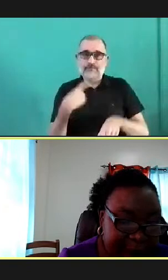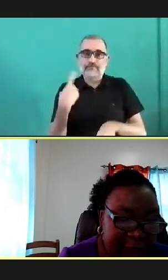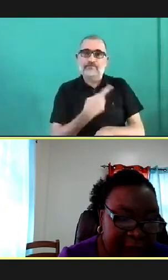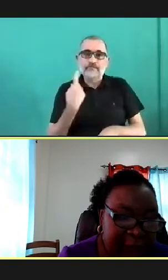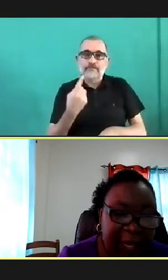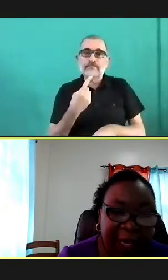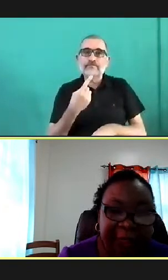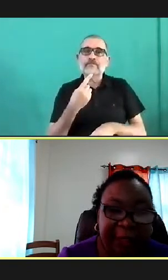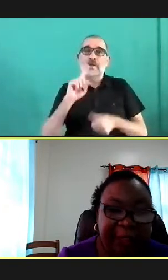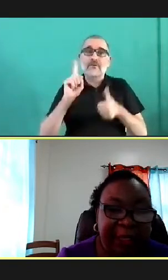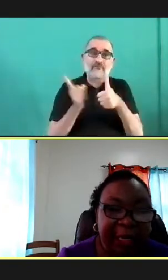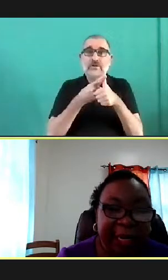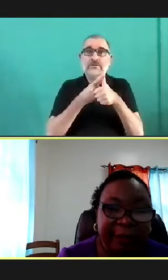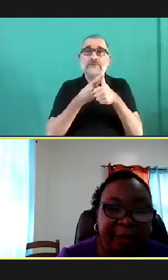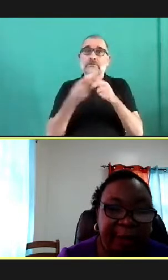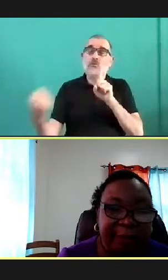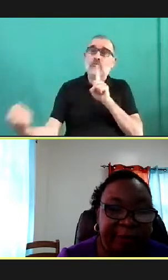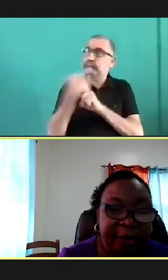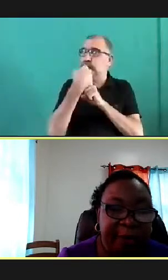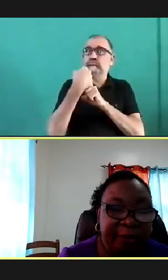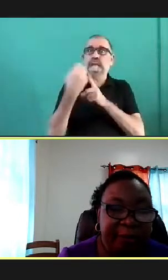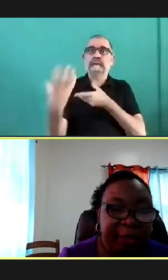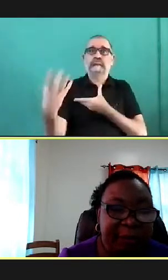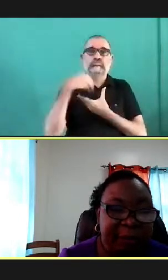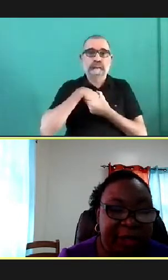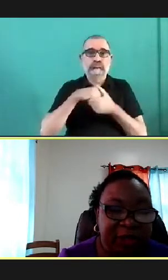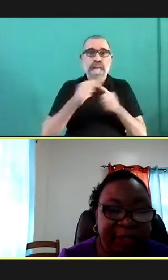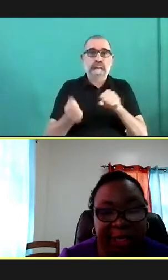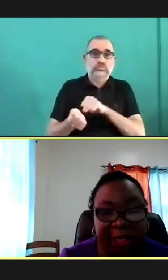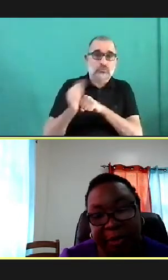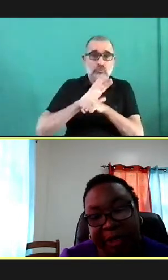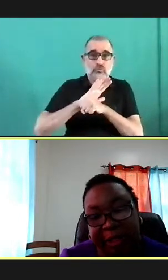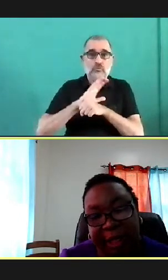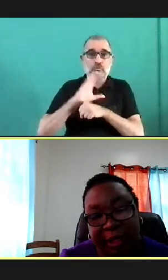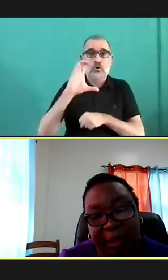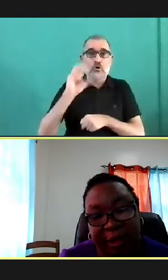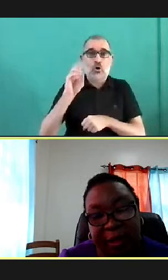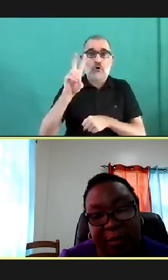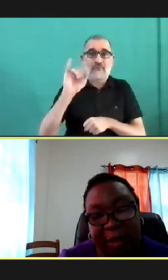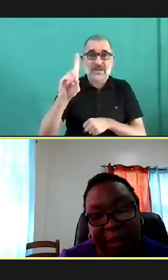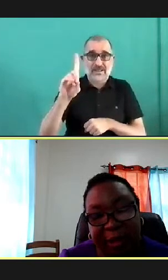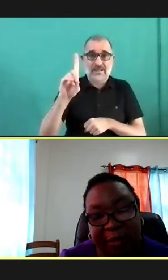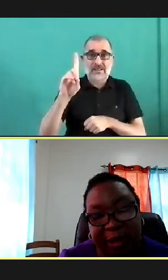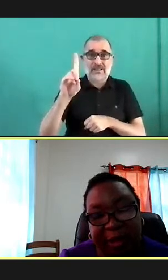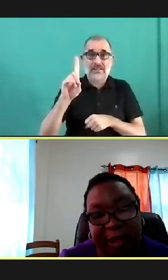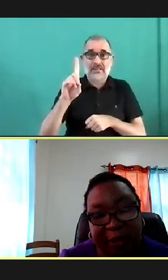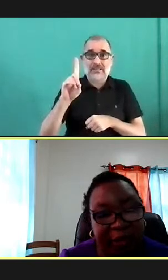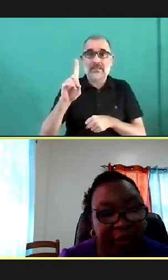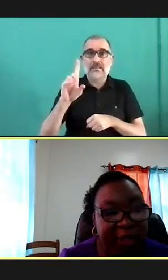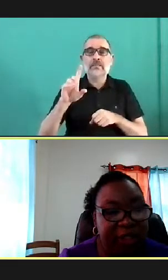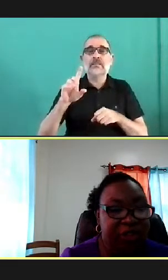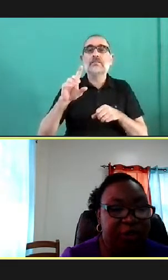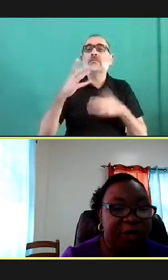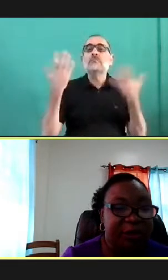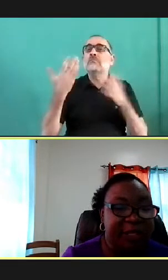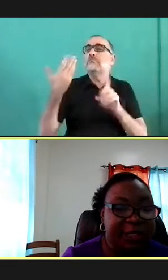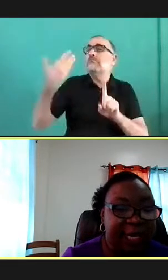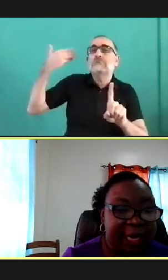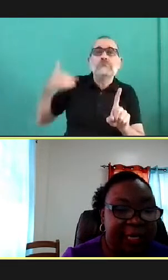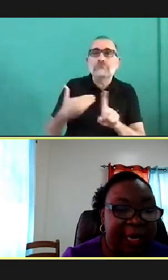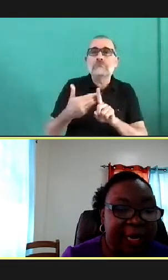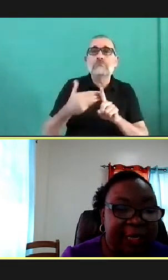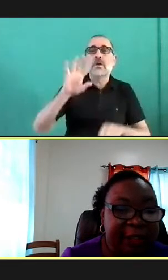2020. And this is an excerpt from the speech of the then President, Mr. David Granger, where